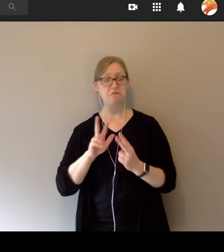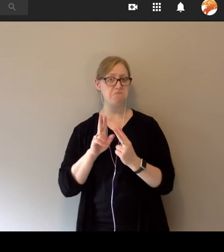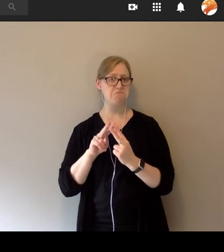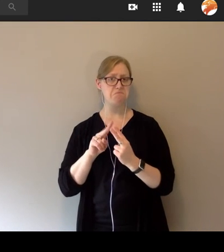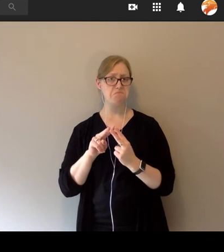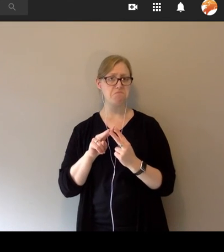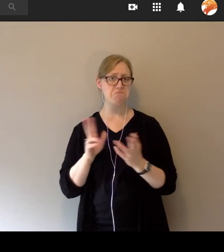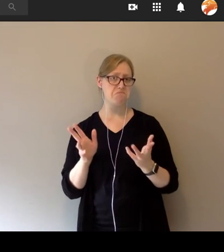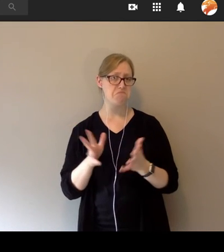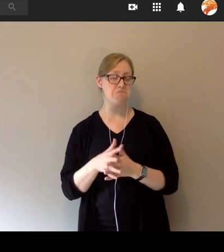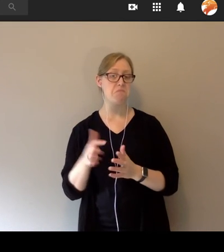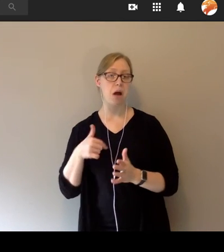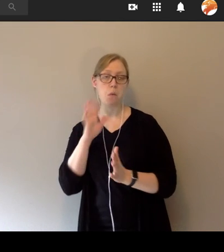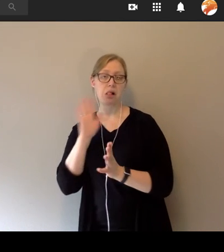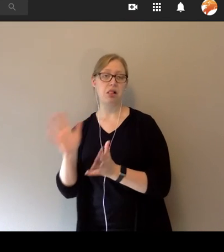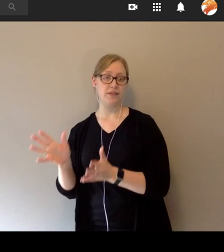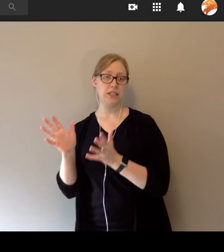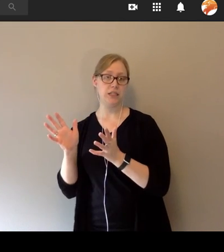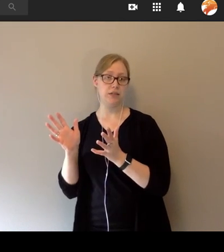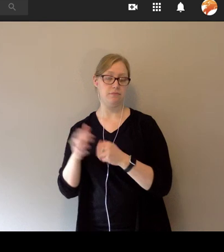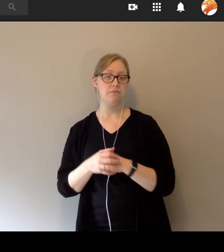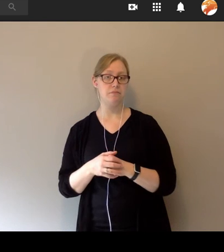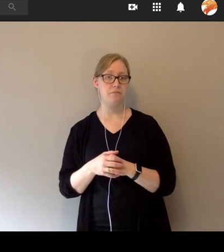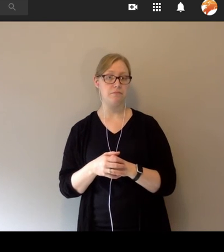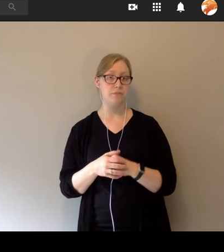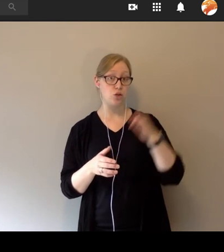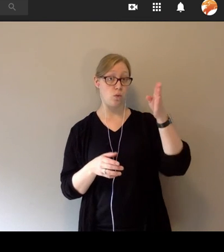3 halves. So this is 3 halves.